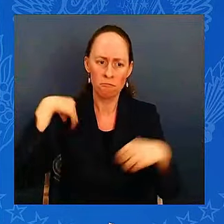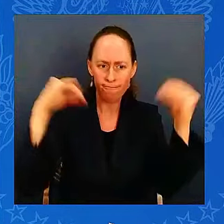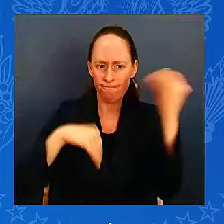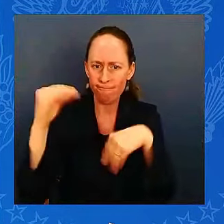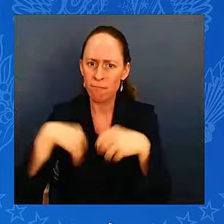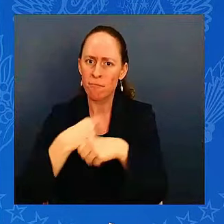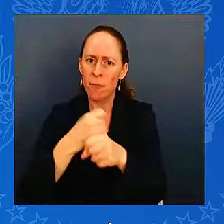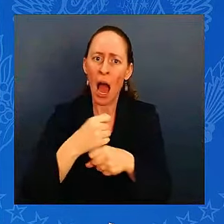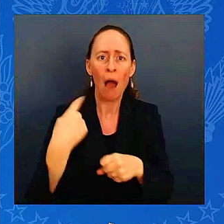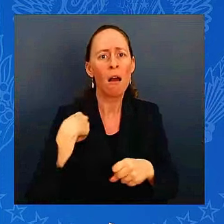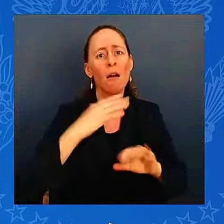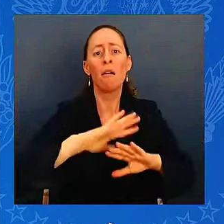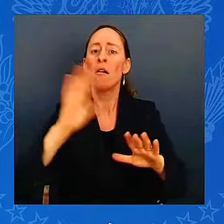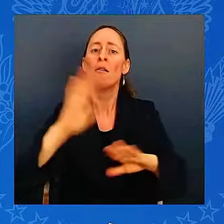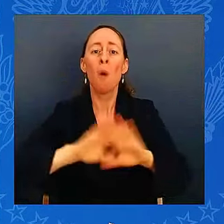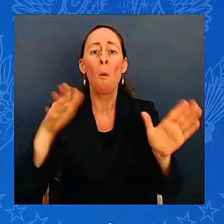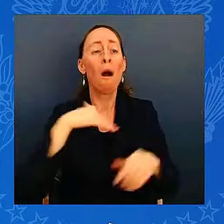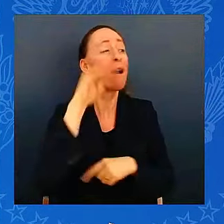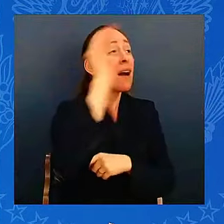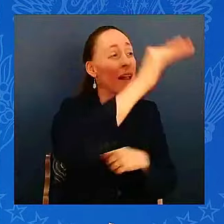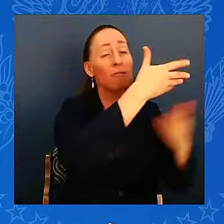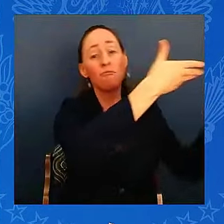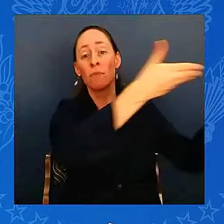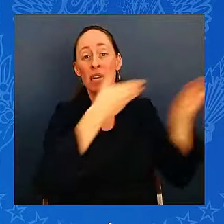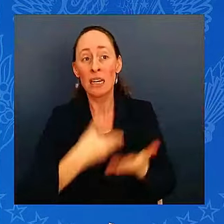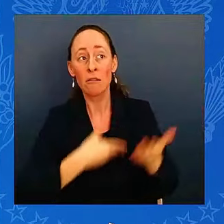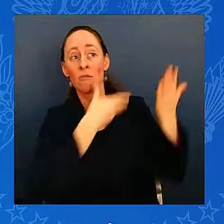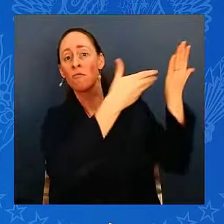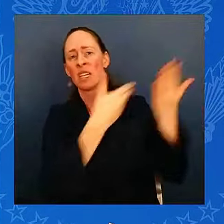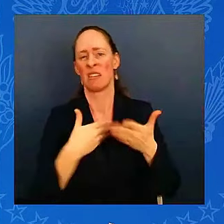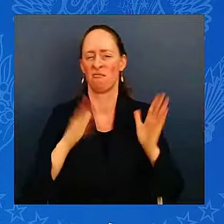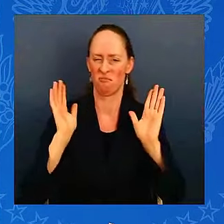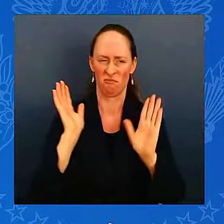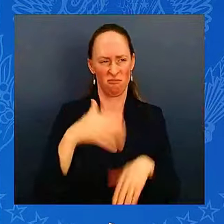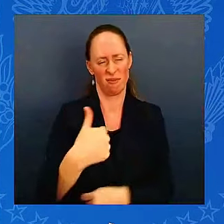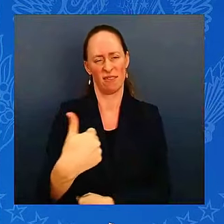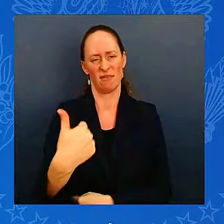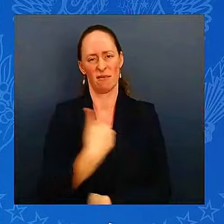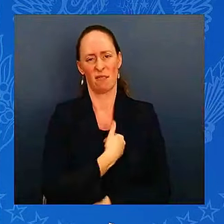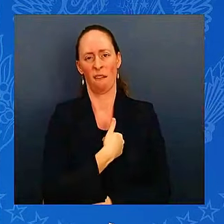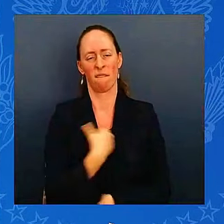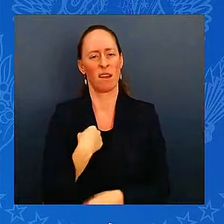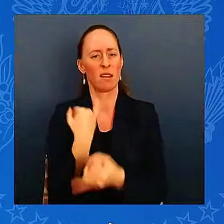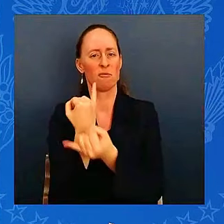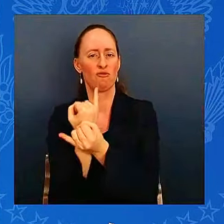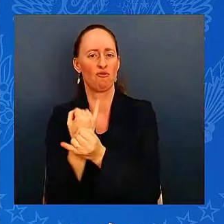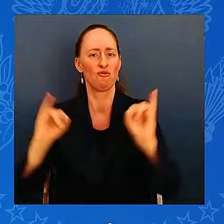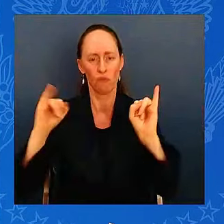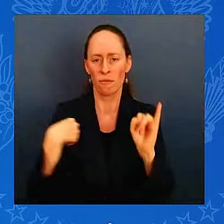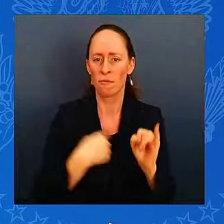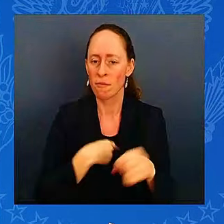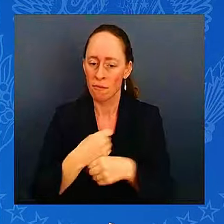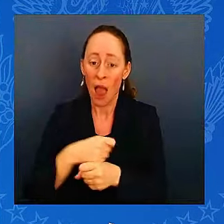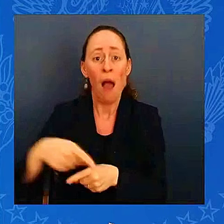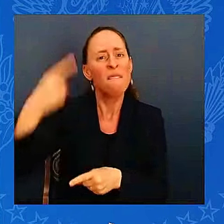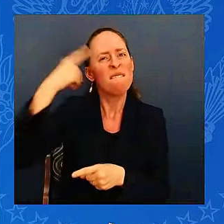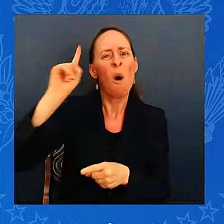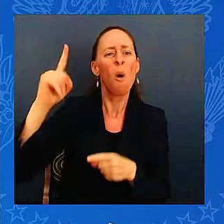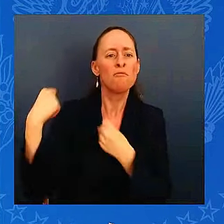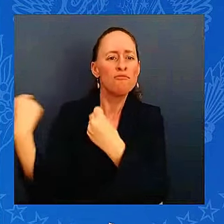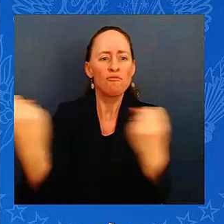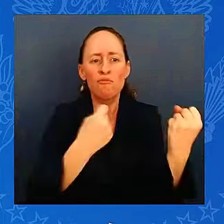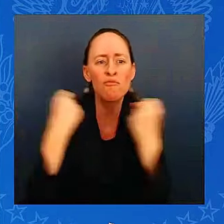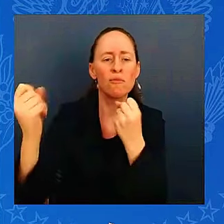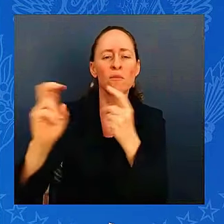And all of this is helping power an electric revolution in transportation. We've quadrupled the development of electric vehicles since it took